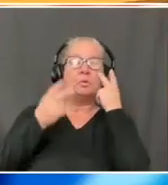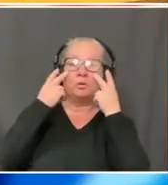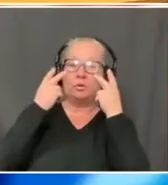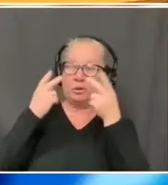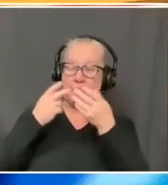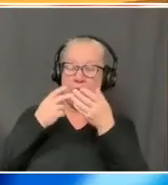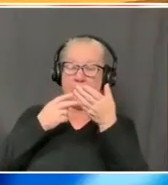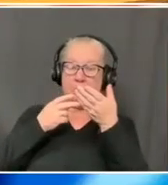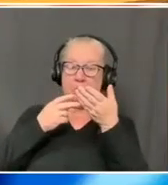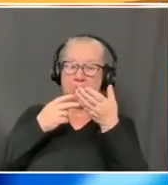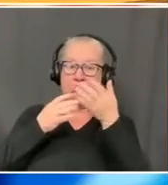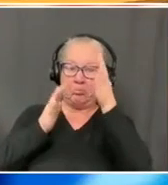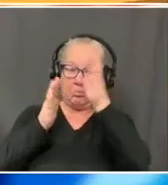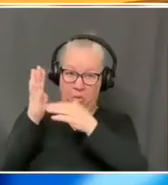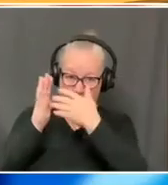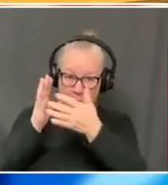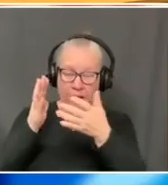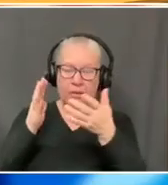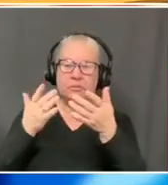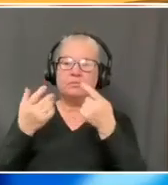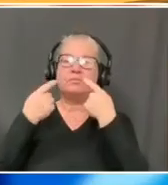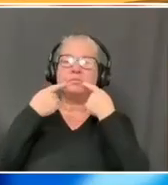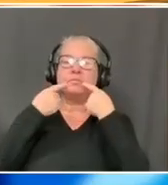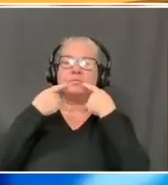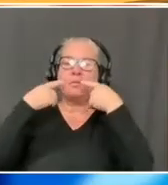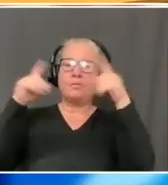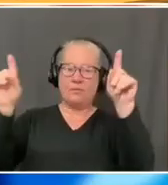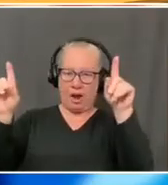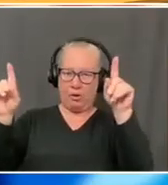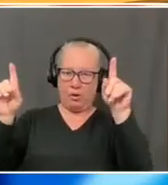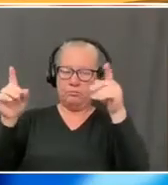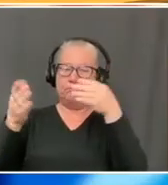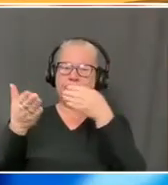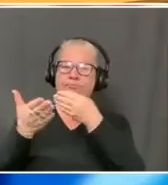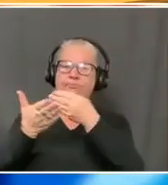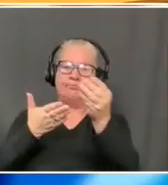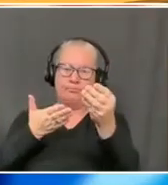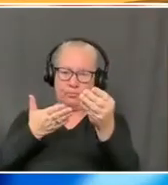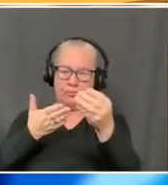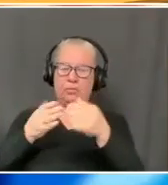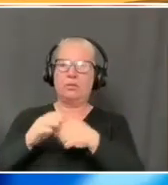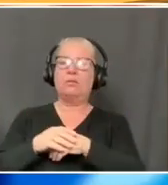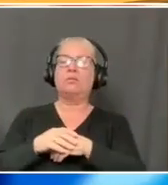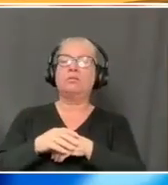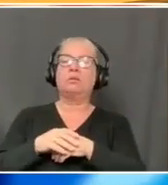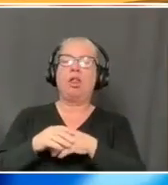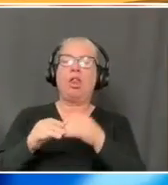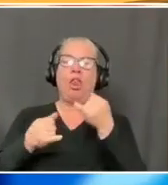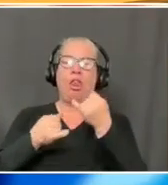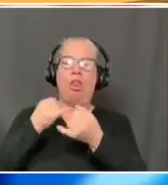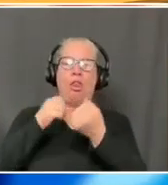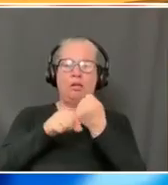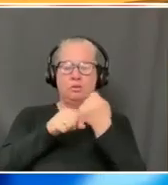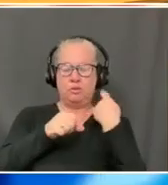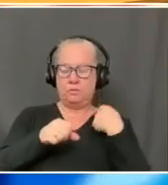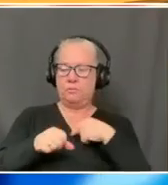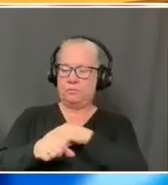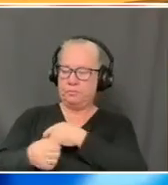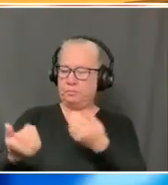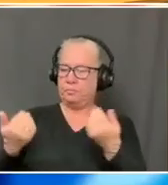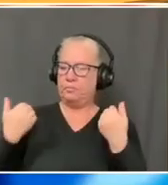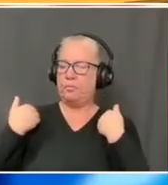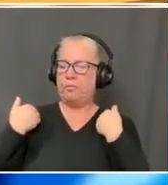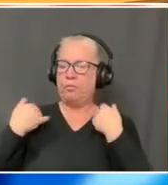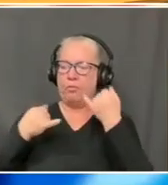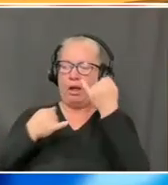are final expenditures, actual final expenditures. And last year where we have those final expenditures was the last school year. We